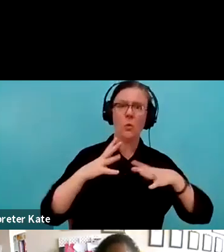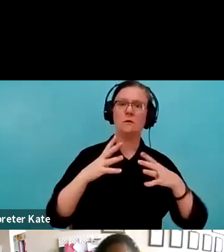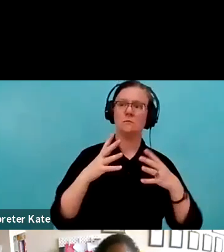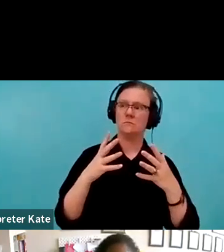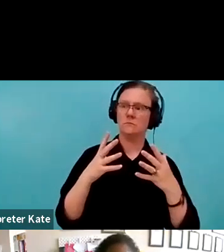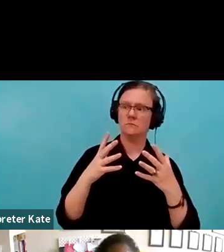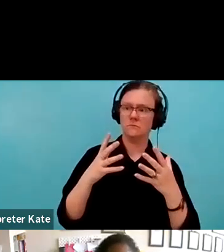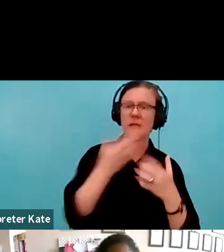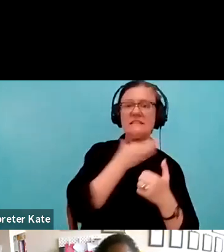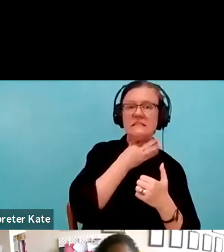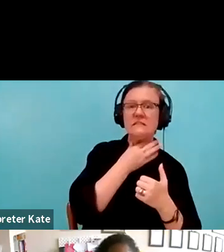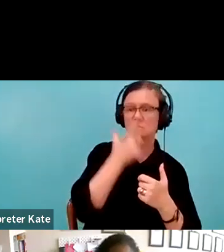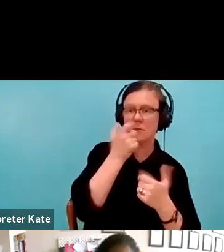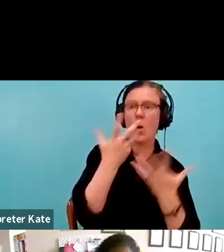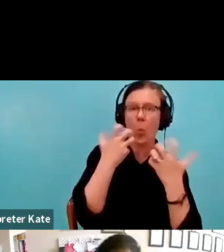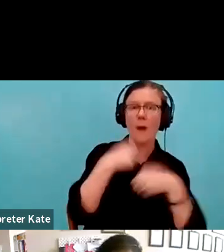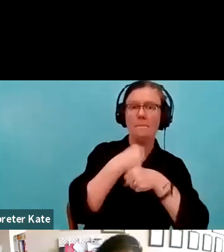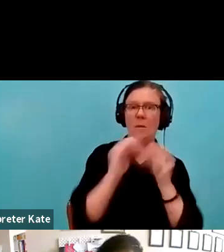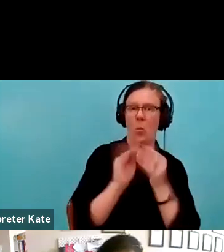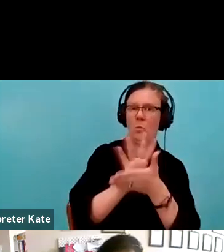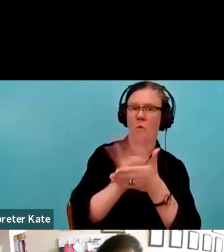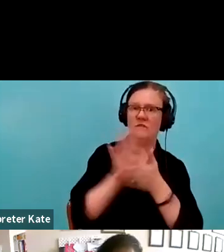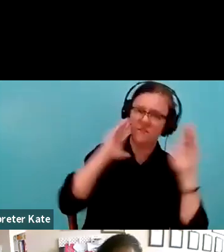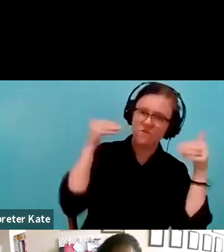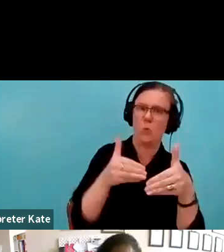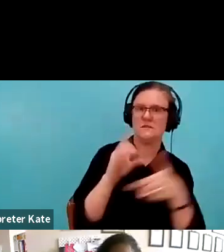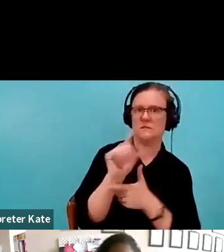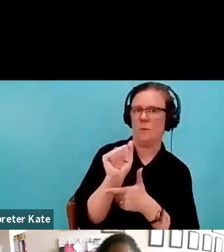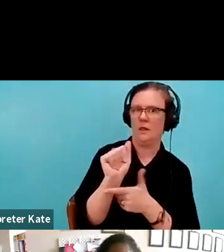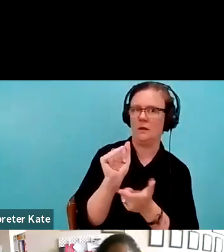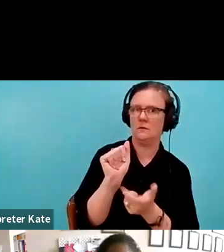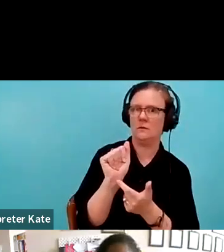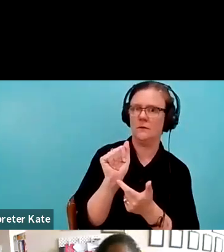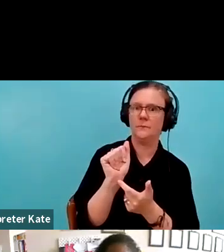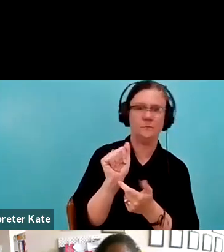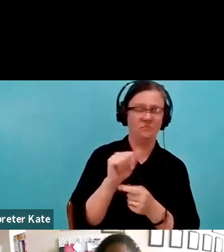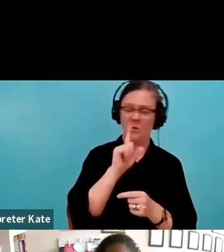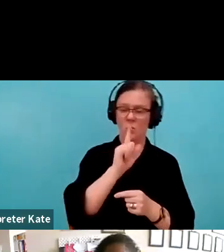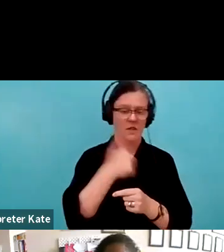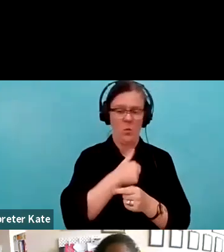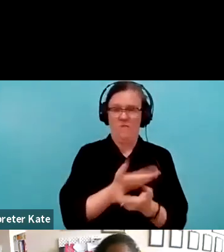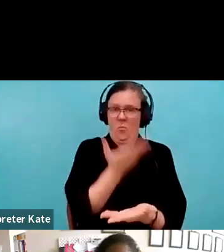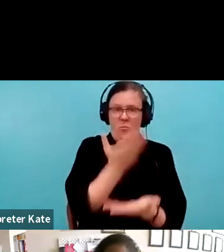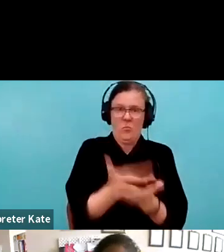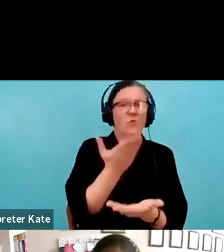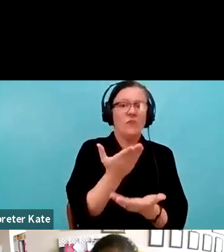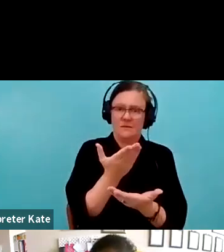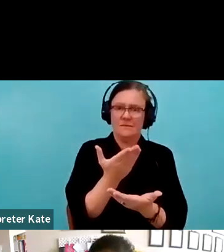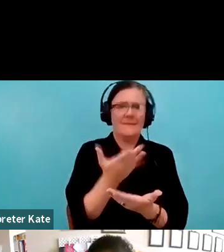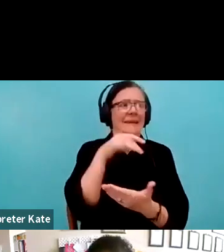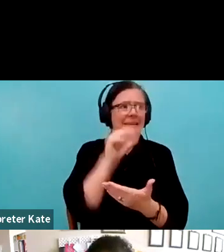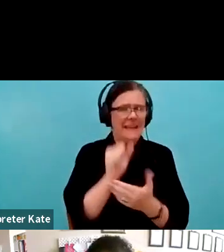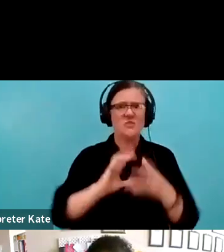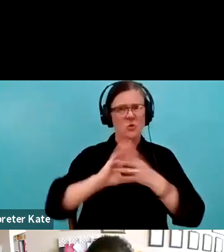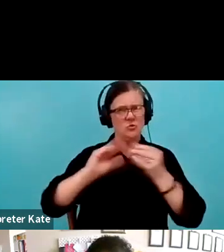meetings. That there are, I think Crip Camp has proven that there's a wealth of stories